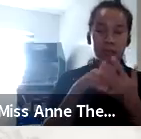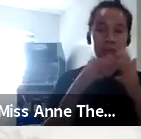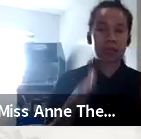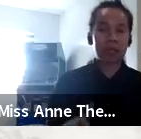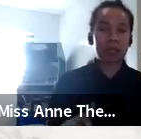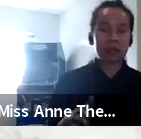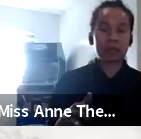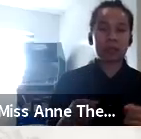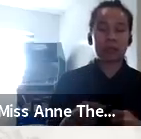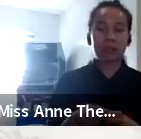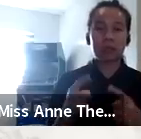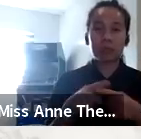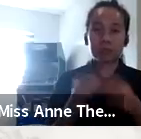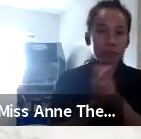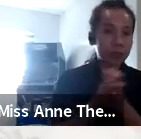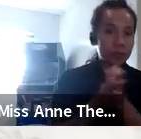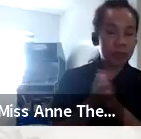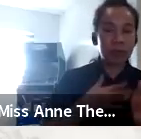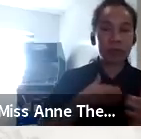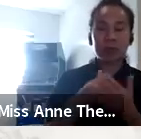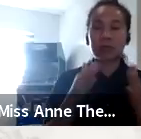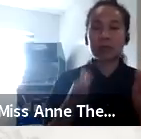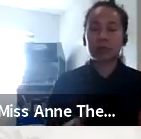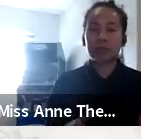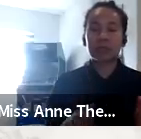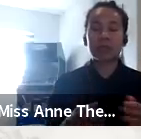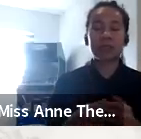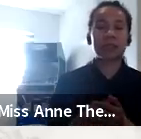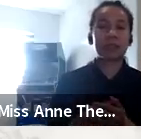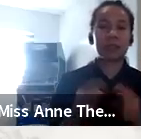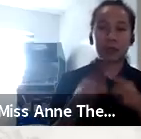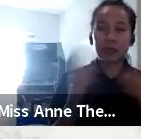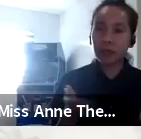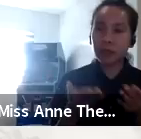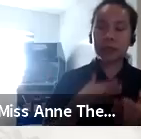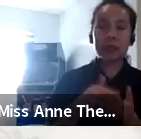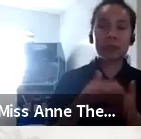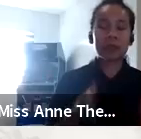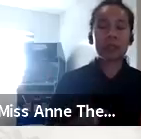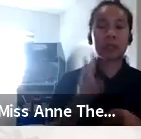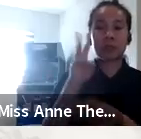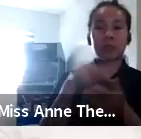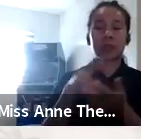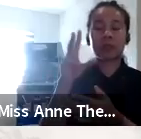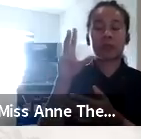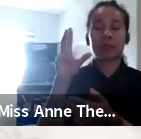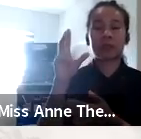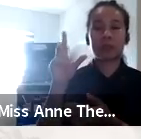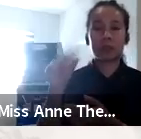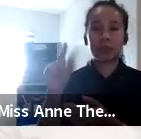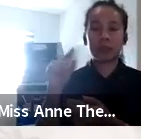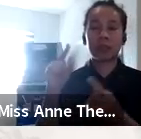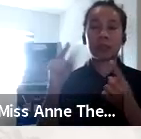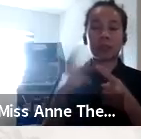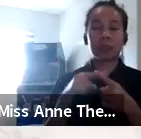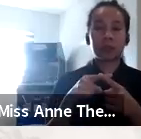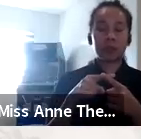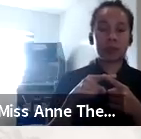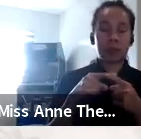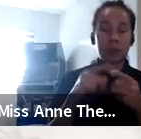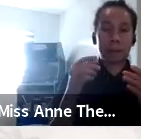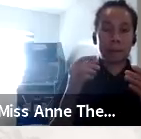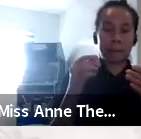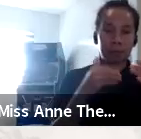to my pupils from the school year 2019-2020. I tried to make videos to augment the gap from